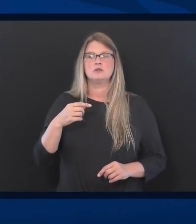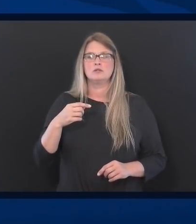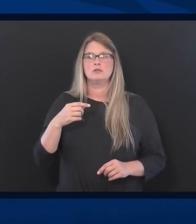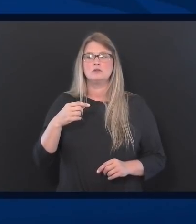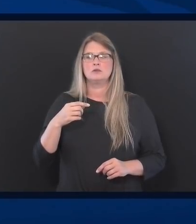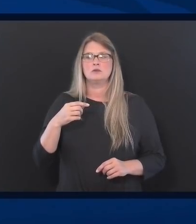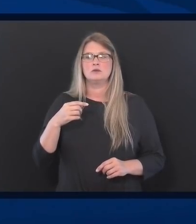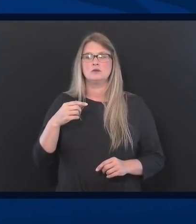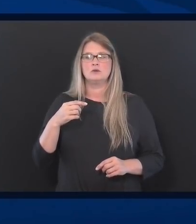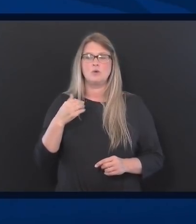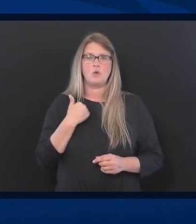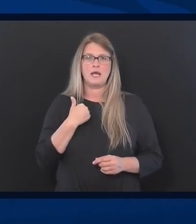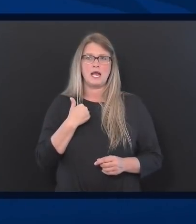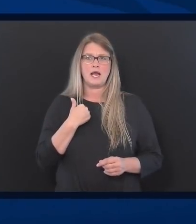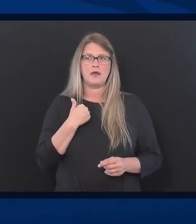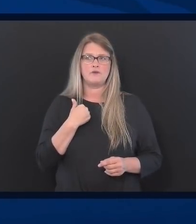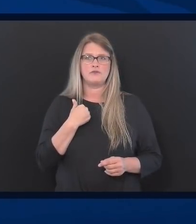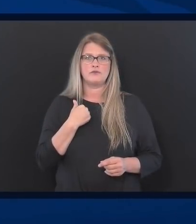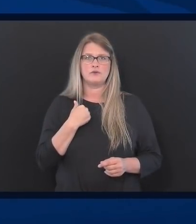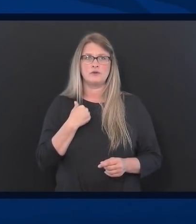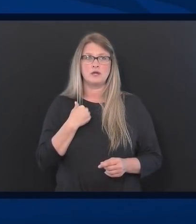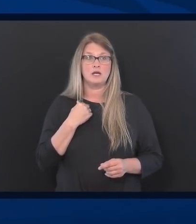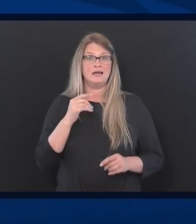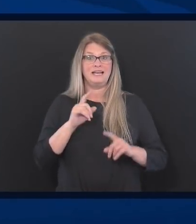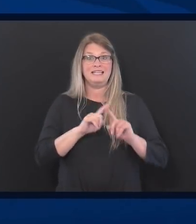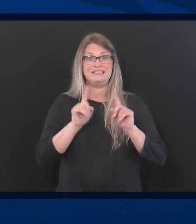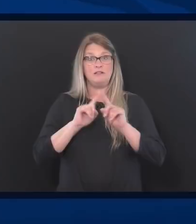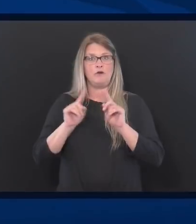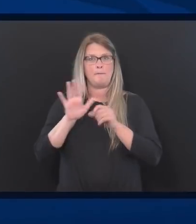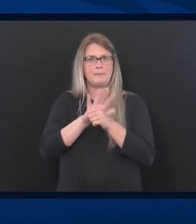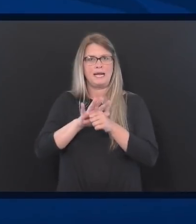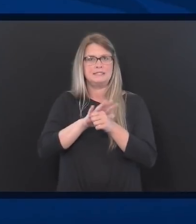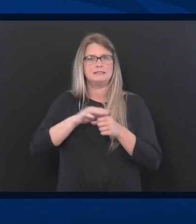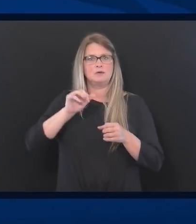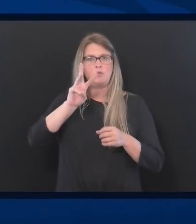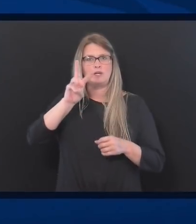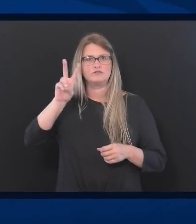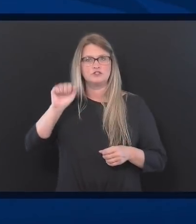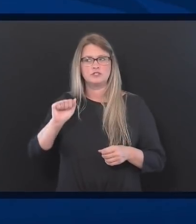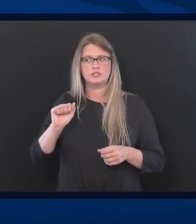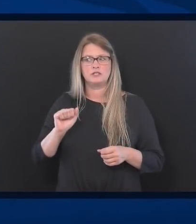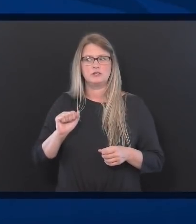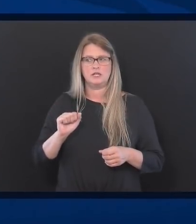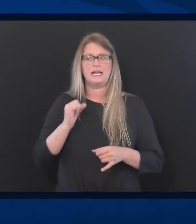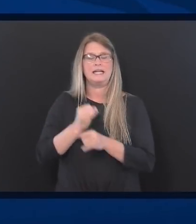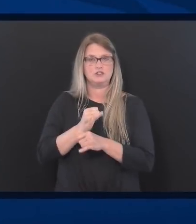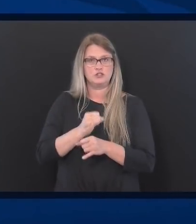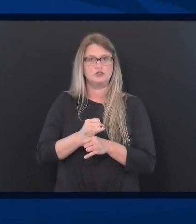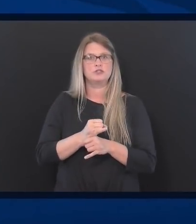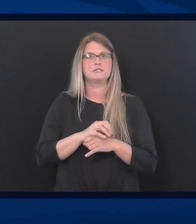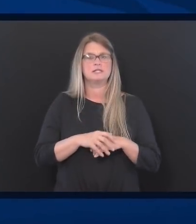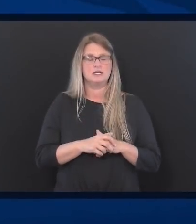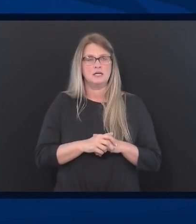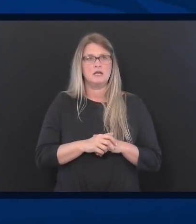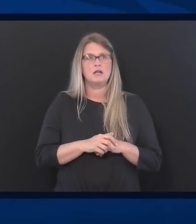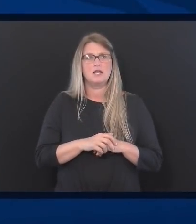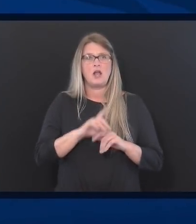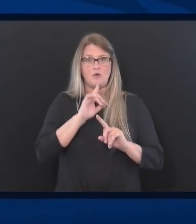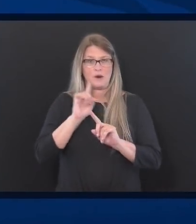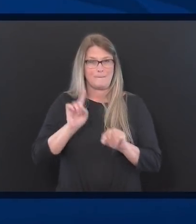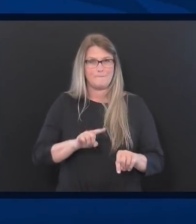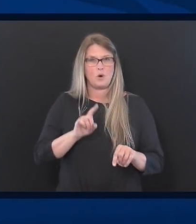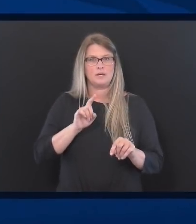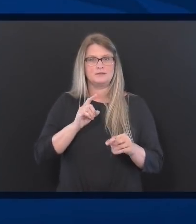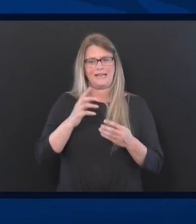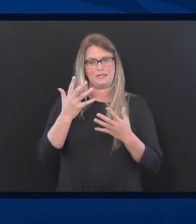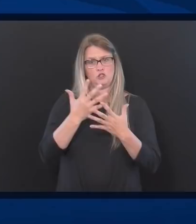state institutions from across West Virginia, but focusing on the William R. Sharp Hospital, reports that the